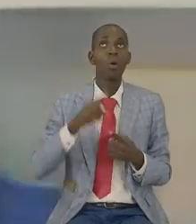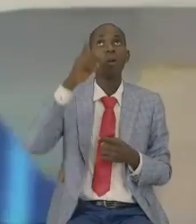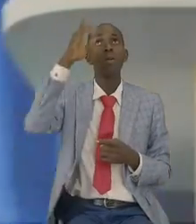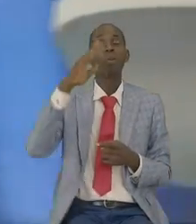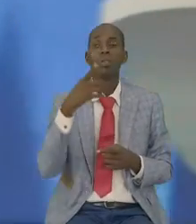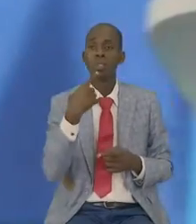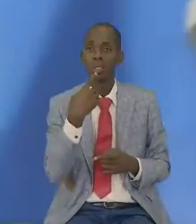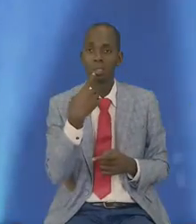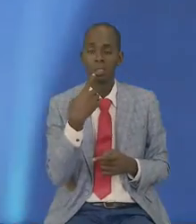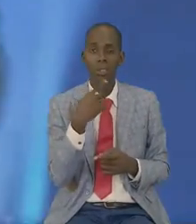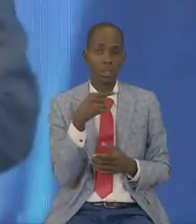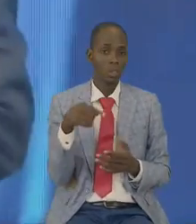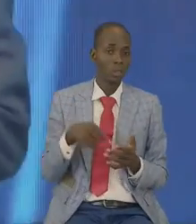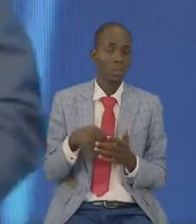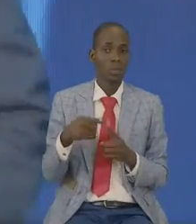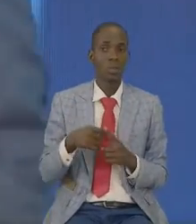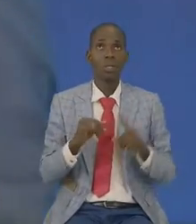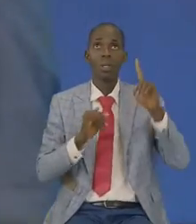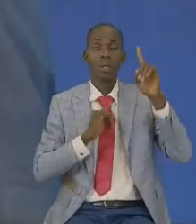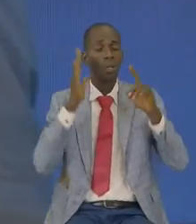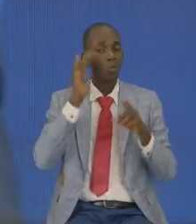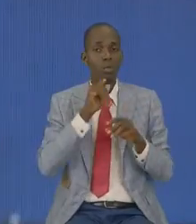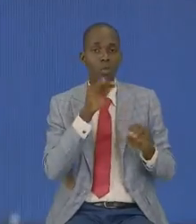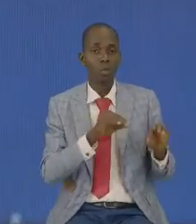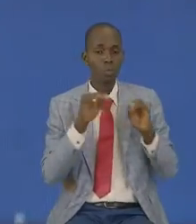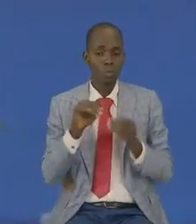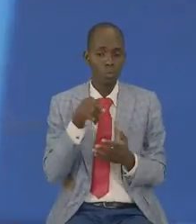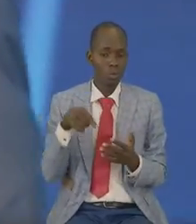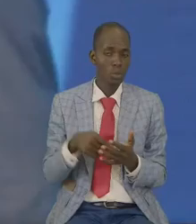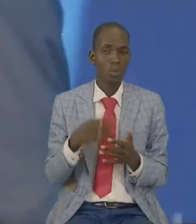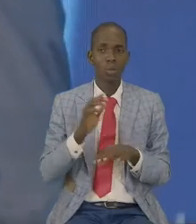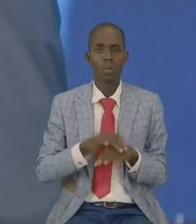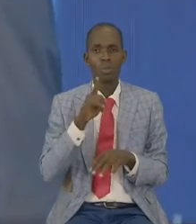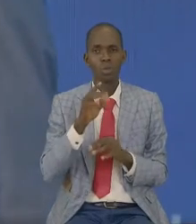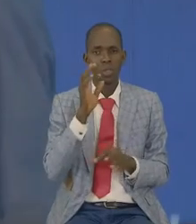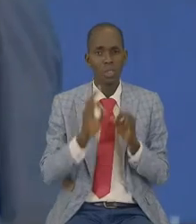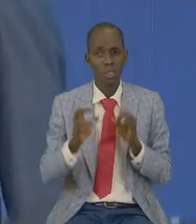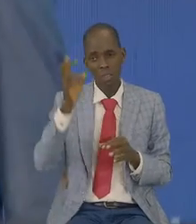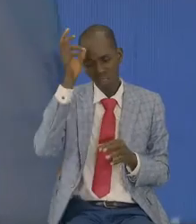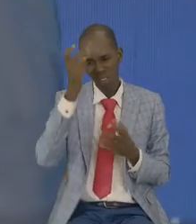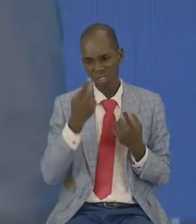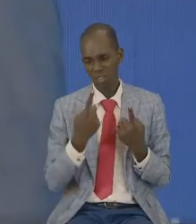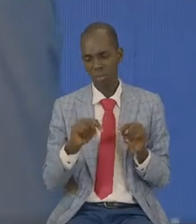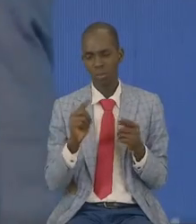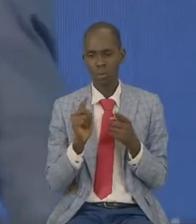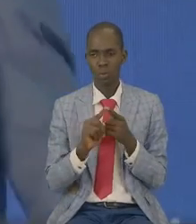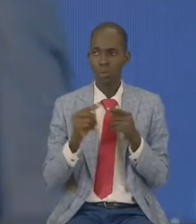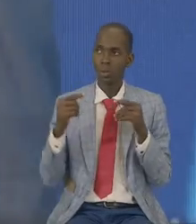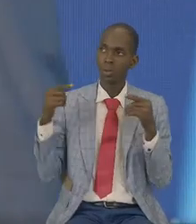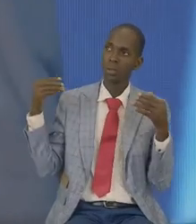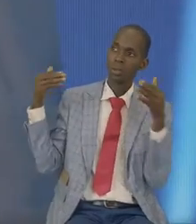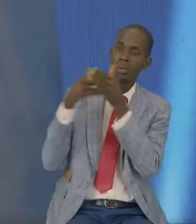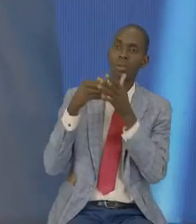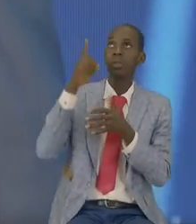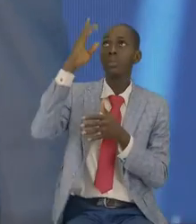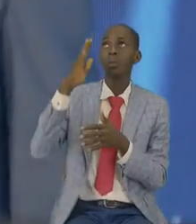will put this upon you. Now think, if Satan tried to contradict God, God is not going to